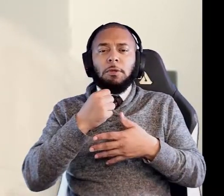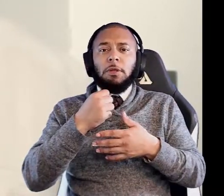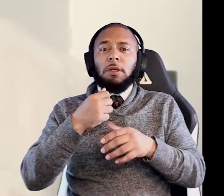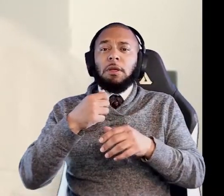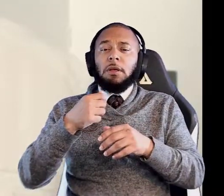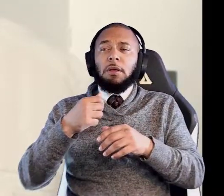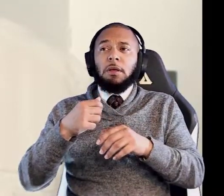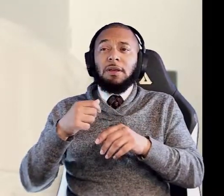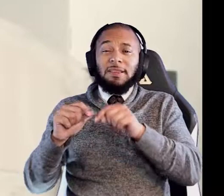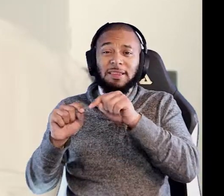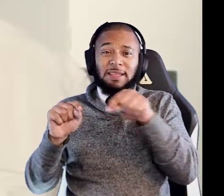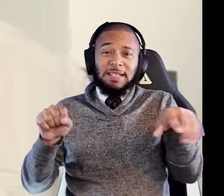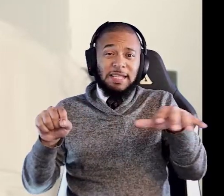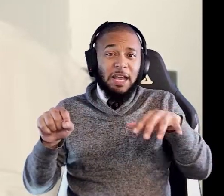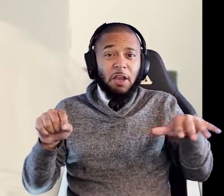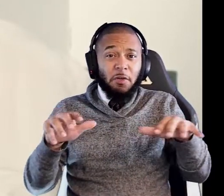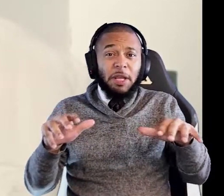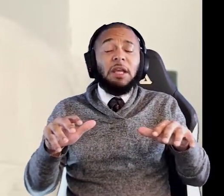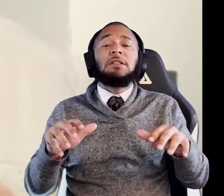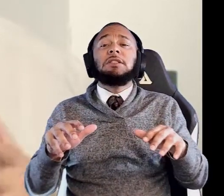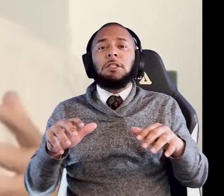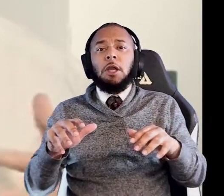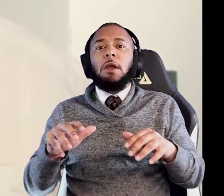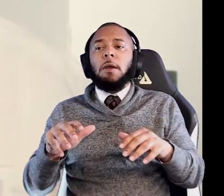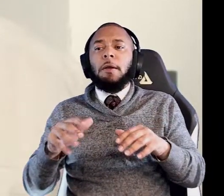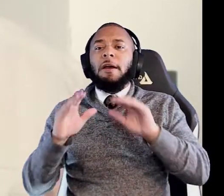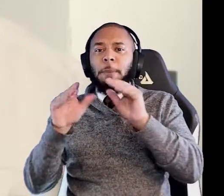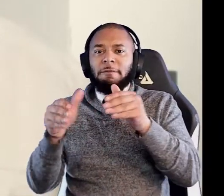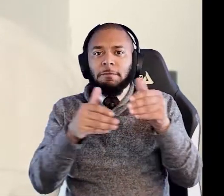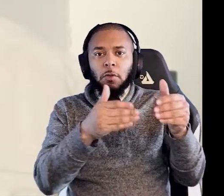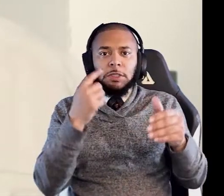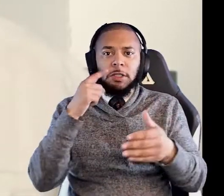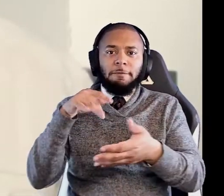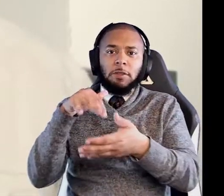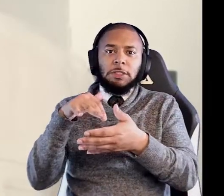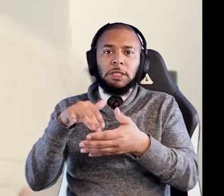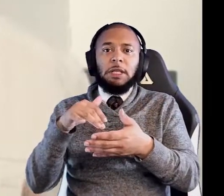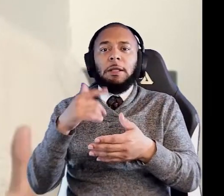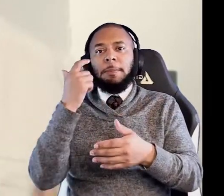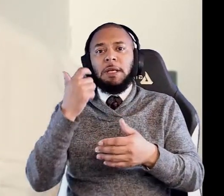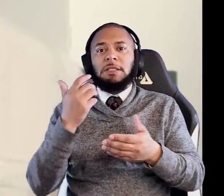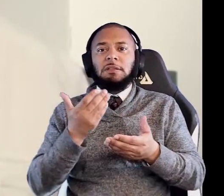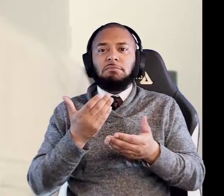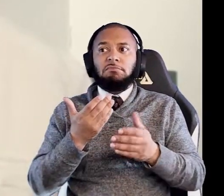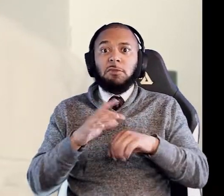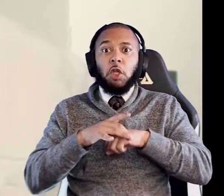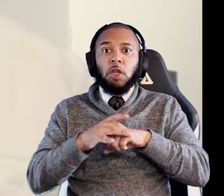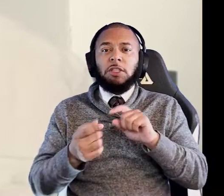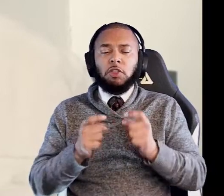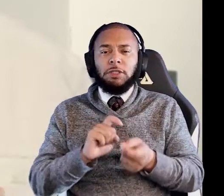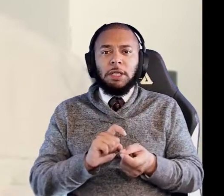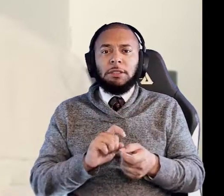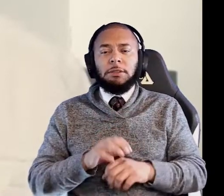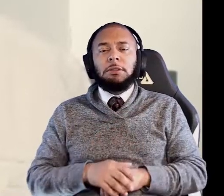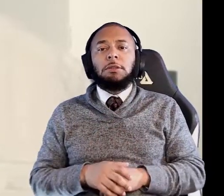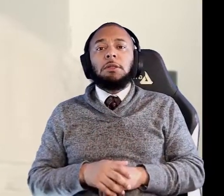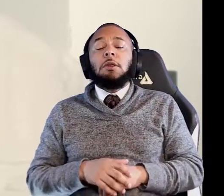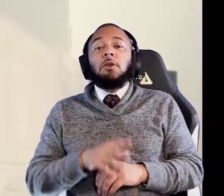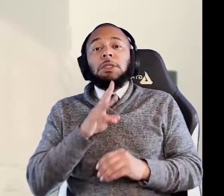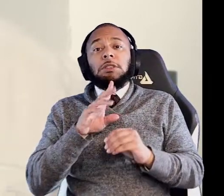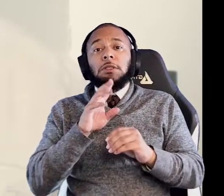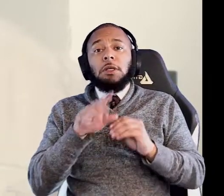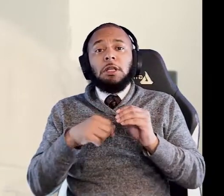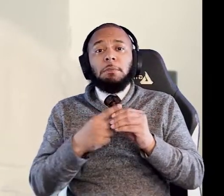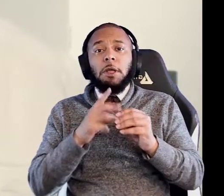scientific studies taking place currently as things change on planet Earth. When talking about the ocean, it's important to